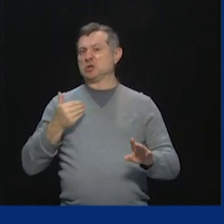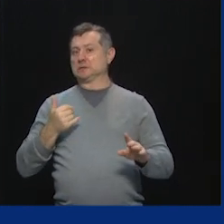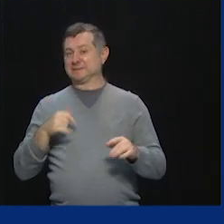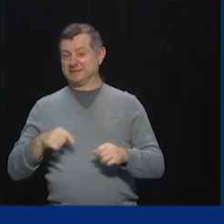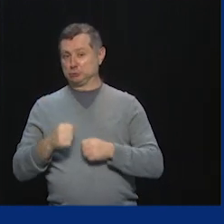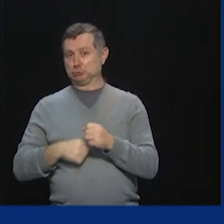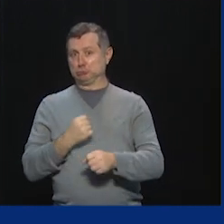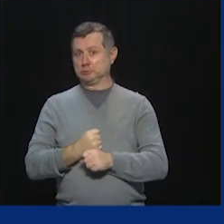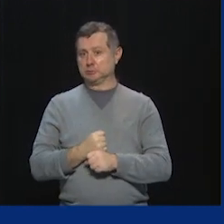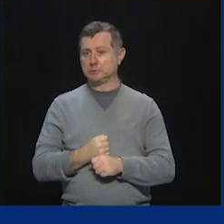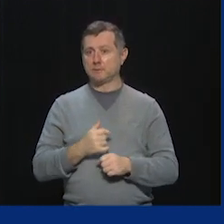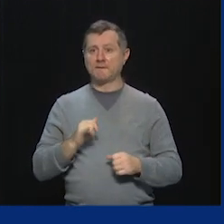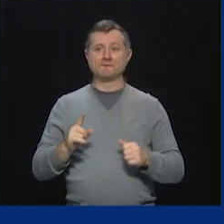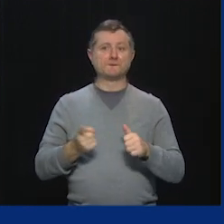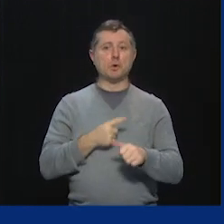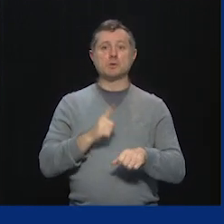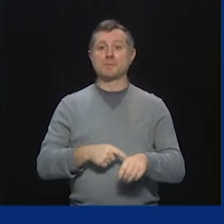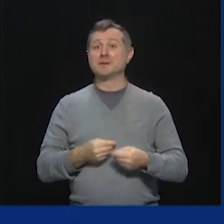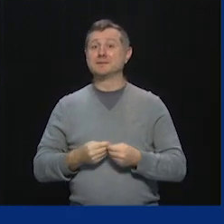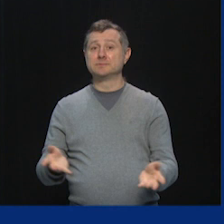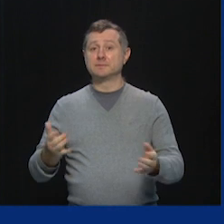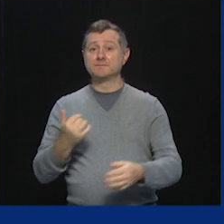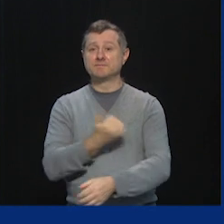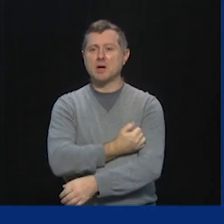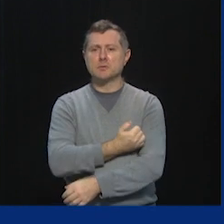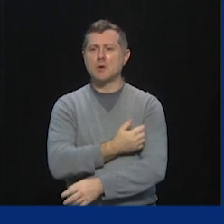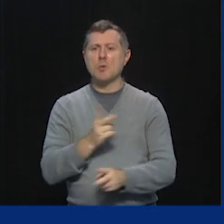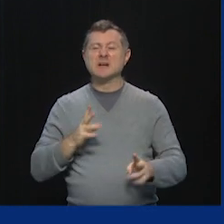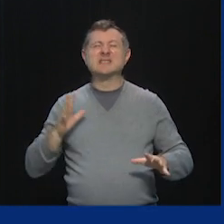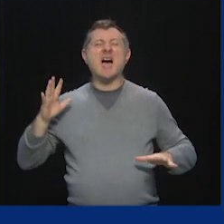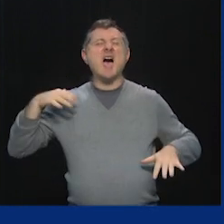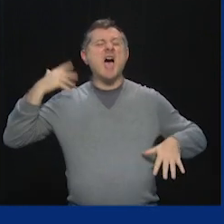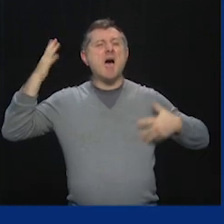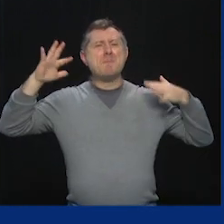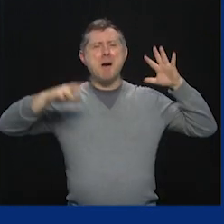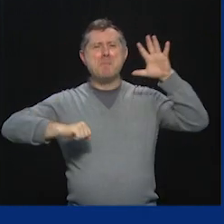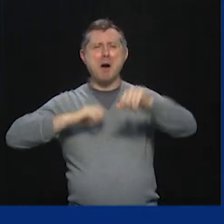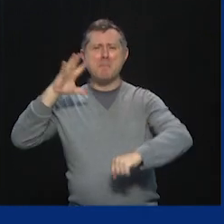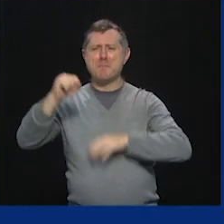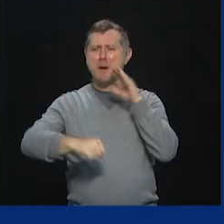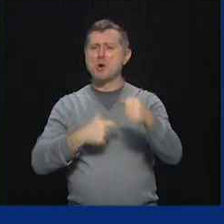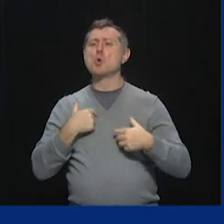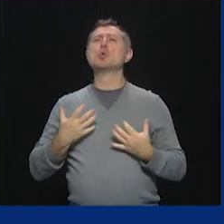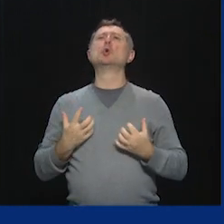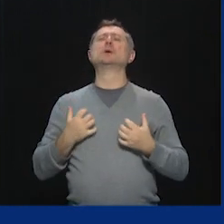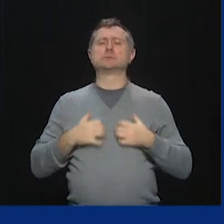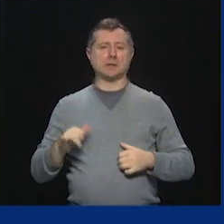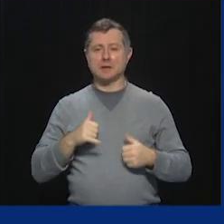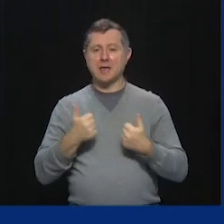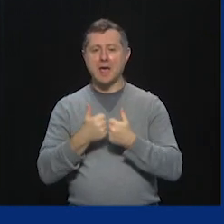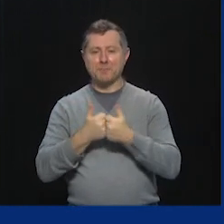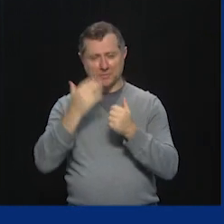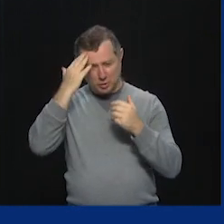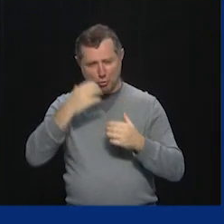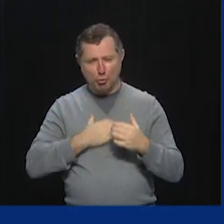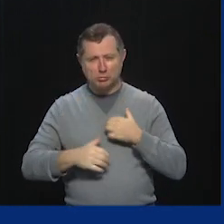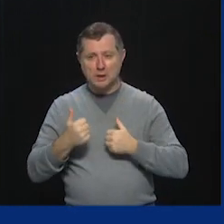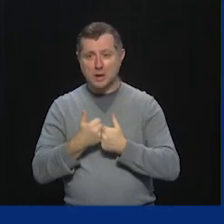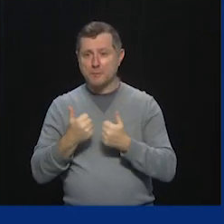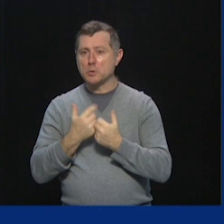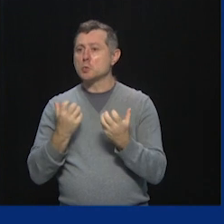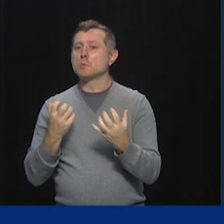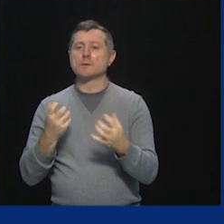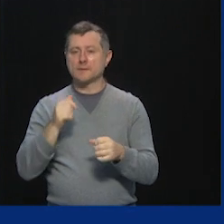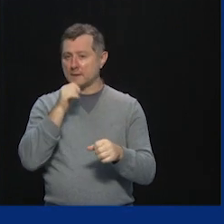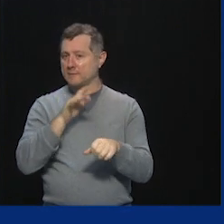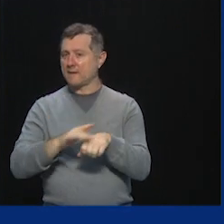first available, it was like the Hunger Games. Everybody was trying to get the vaccines. There were not enough available. This is a very good news